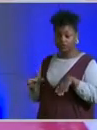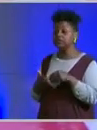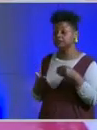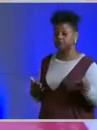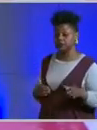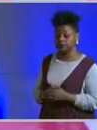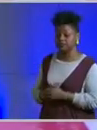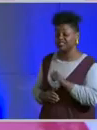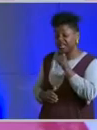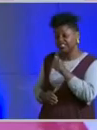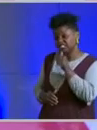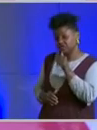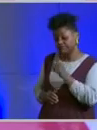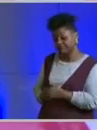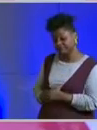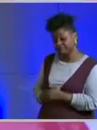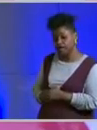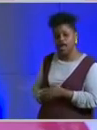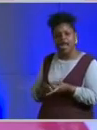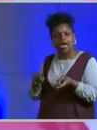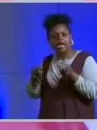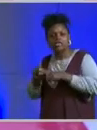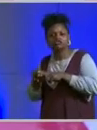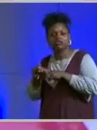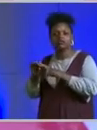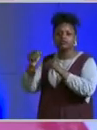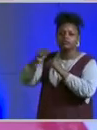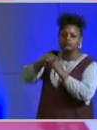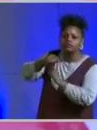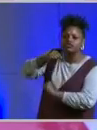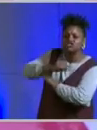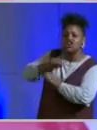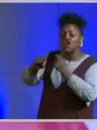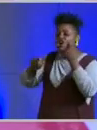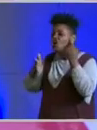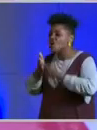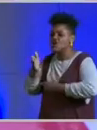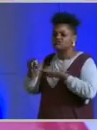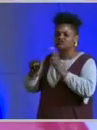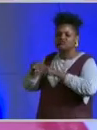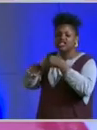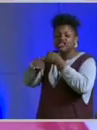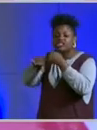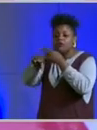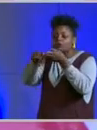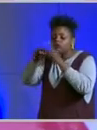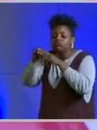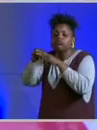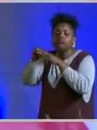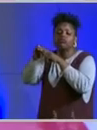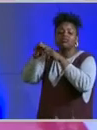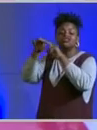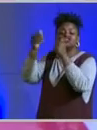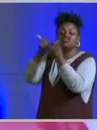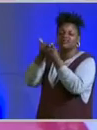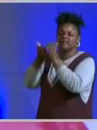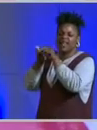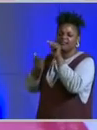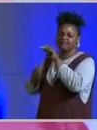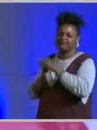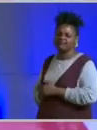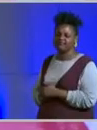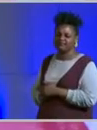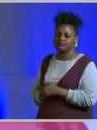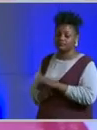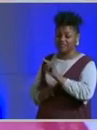that's primarily due to the increase in construction costs and now rising interest rates, which is making it a little bit more challenging. But I will say